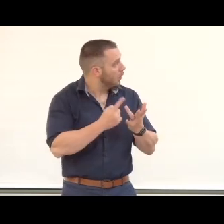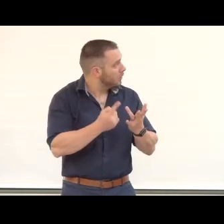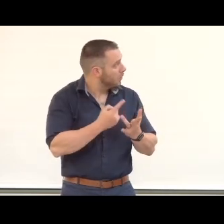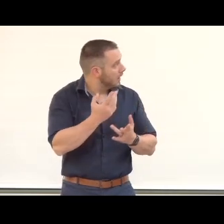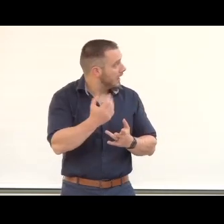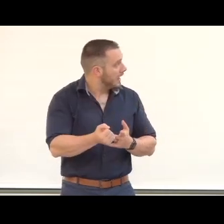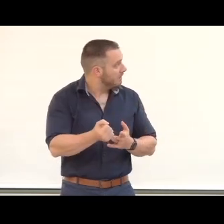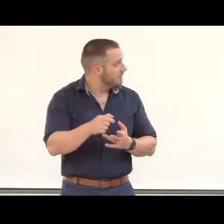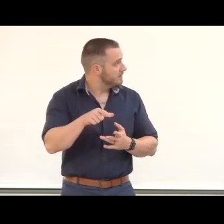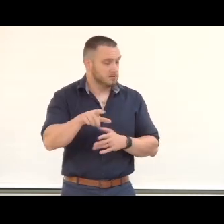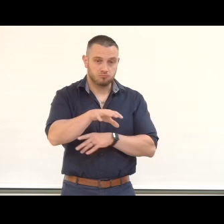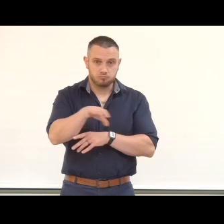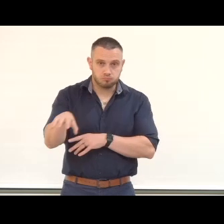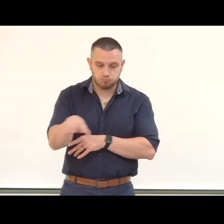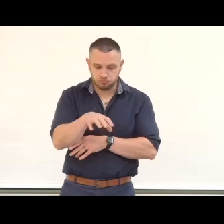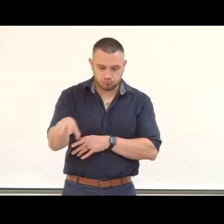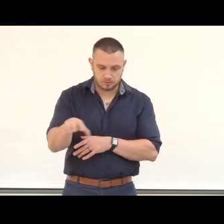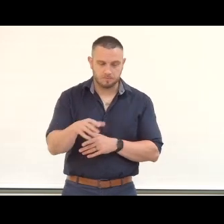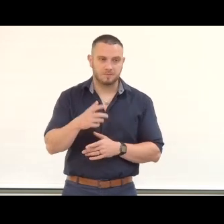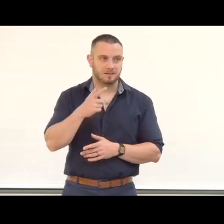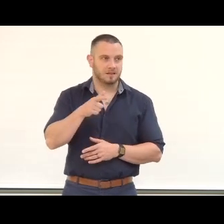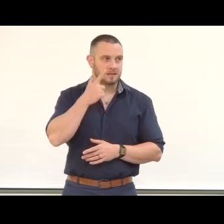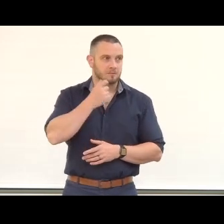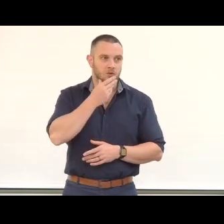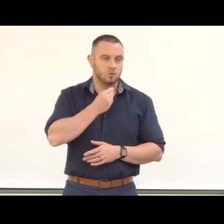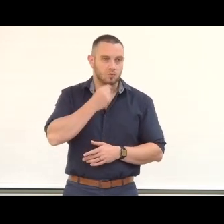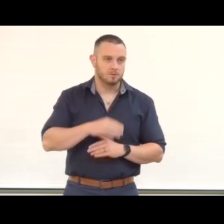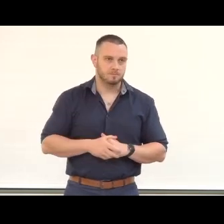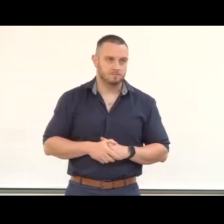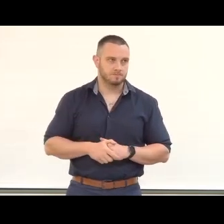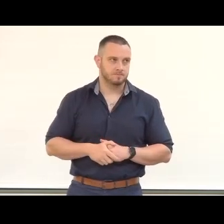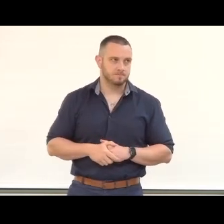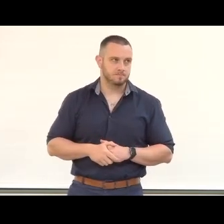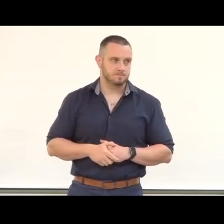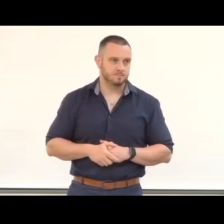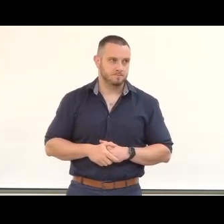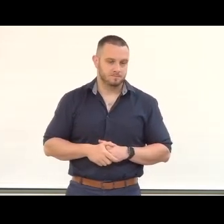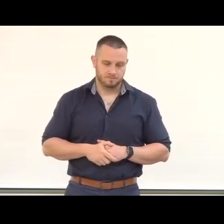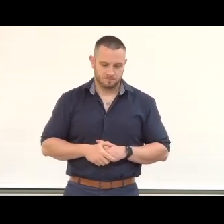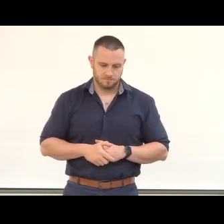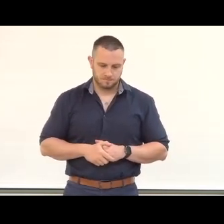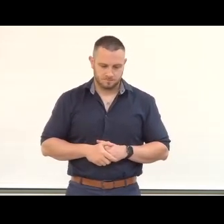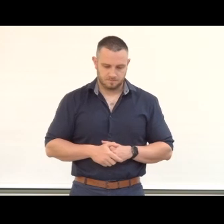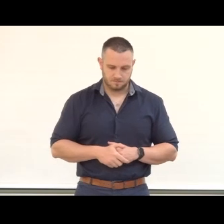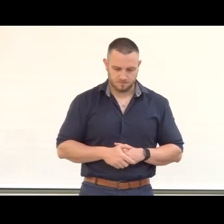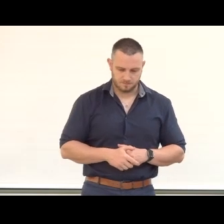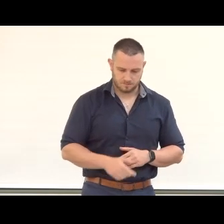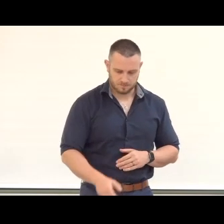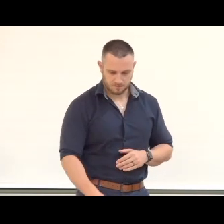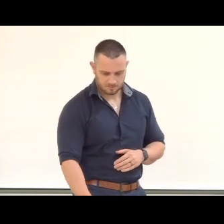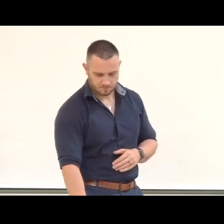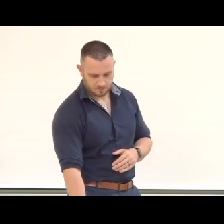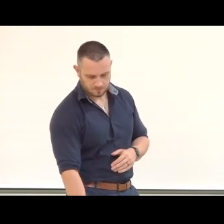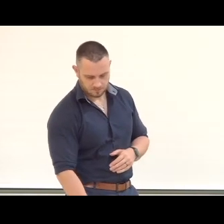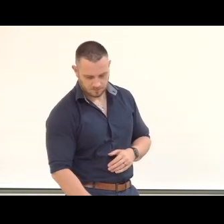carries the Raman. That's the silver shiny box that, thank you, Bernard, kind of managed to send to Armenia.